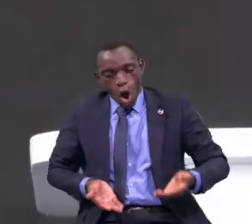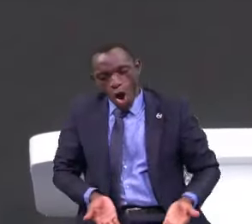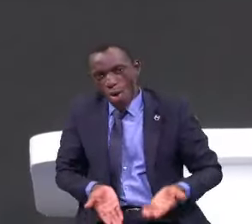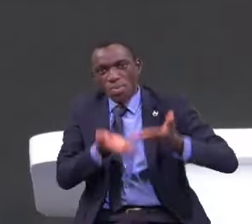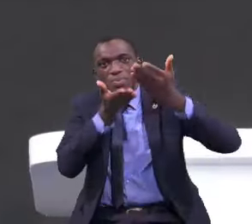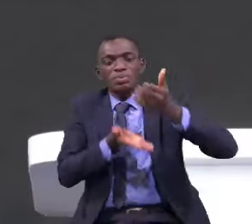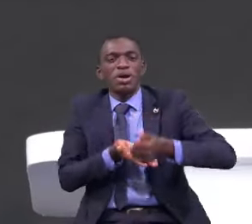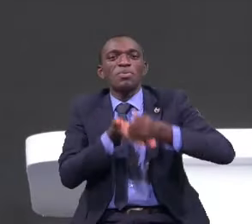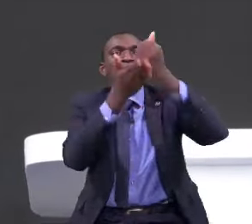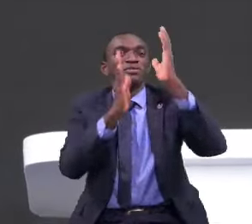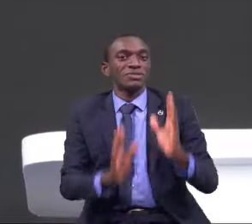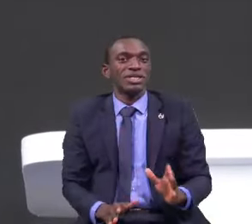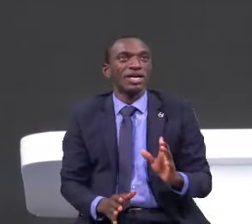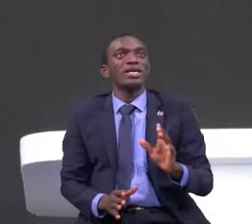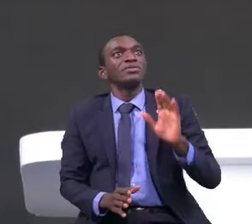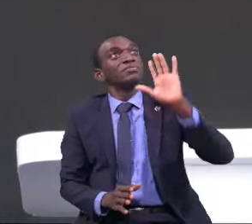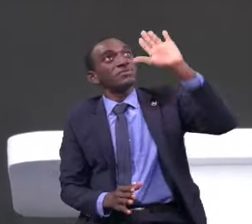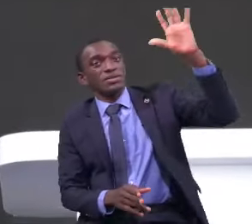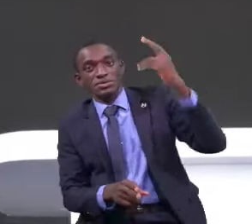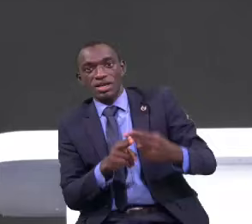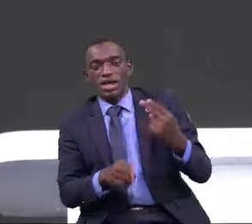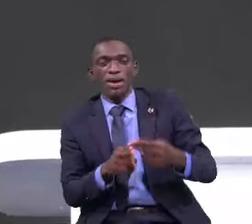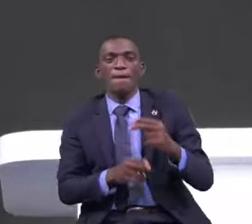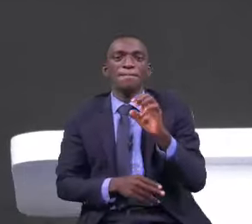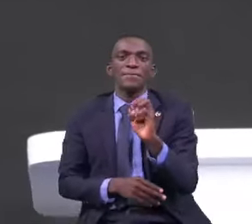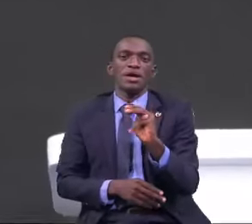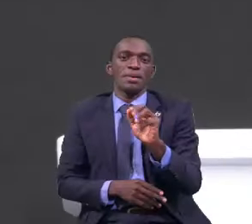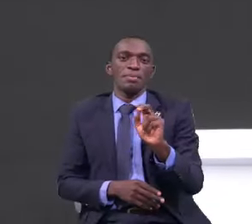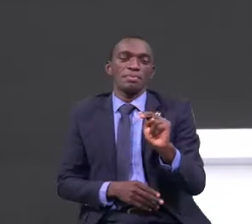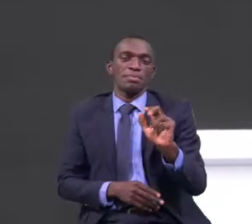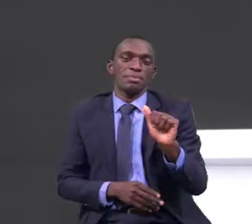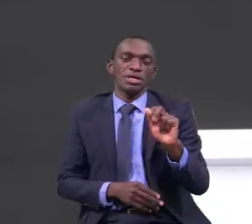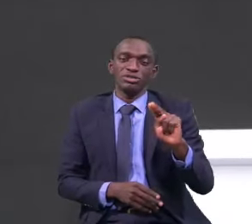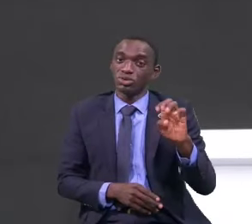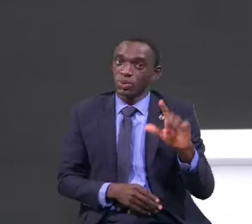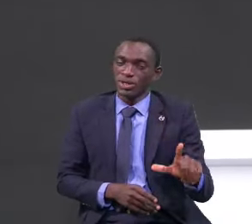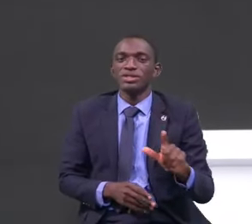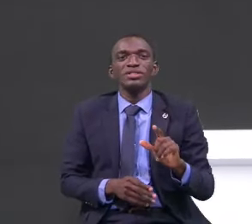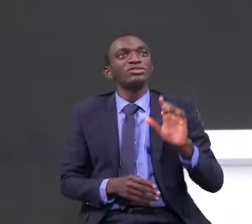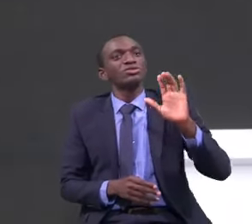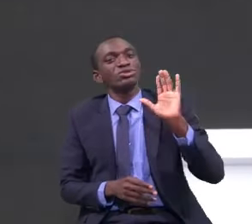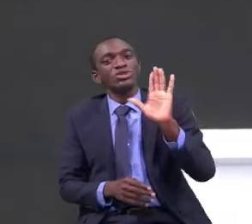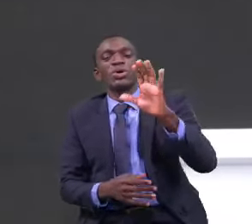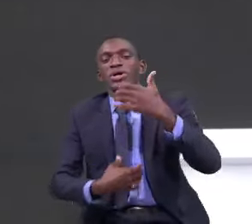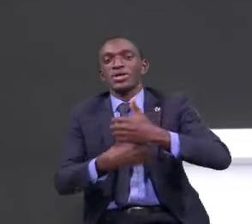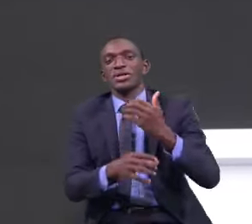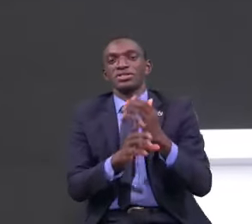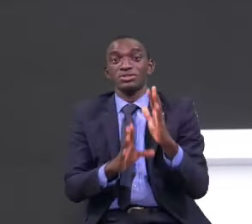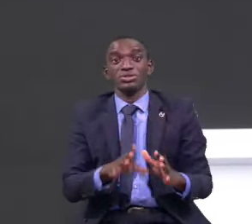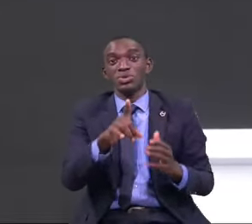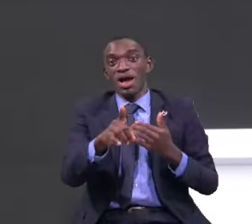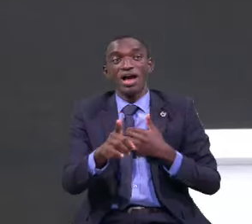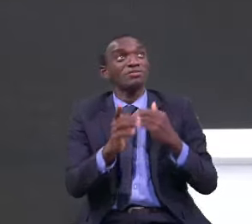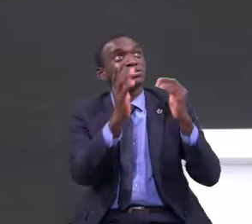Emmanuel, your Creator, and you have him on the inside. Anytime